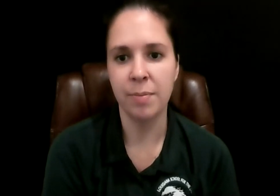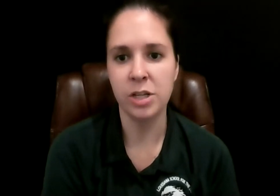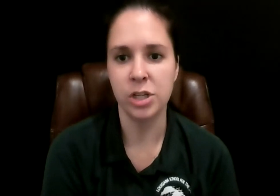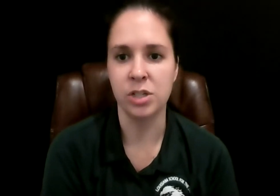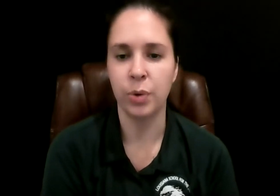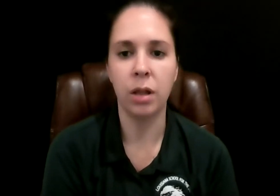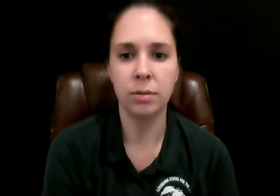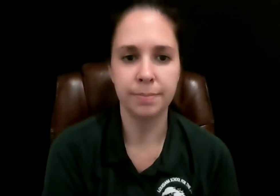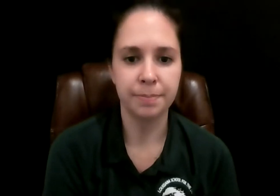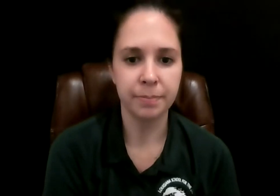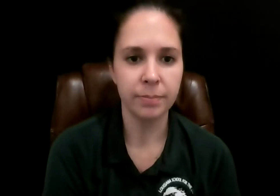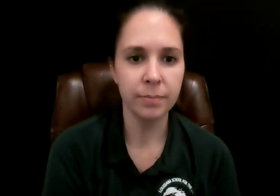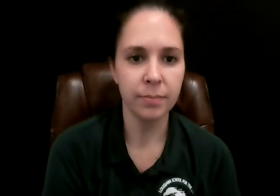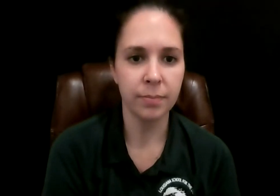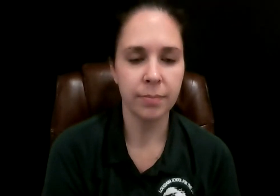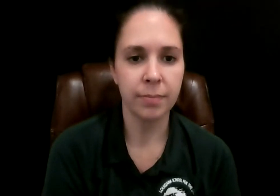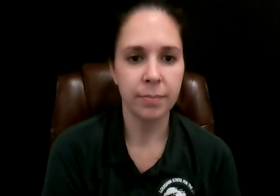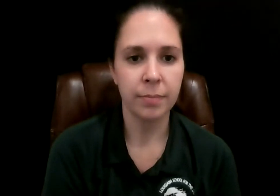for that information as well.